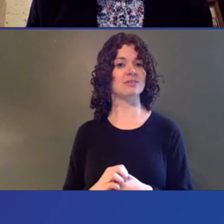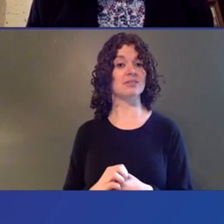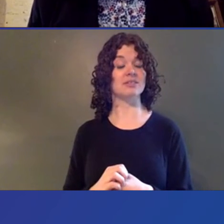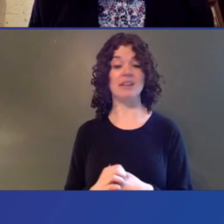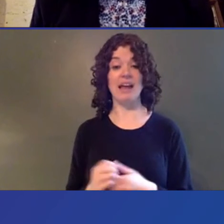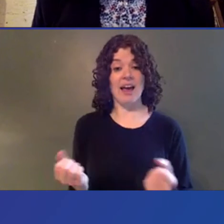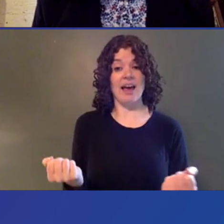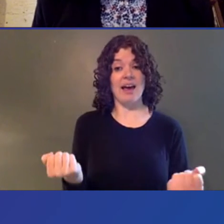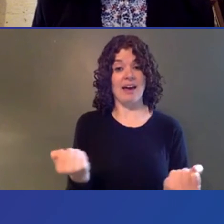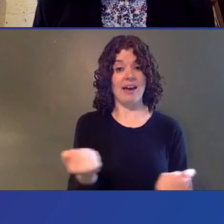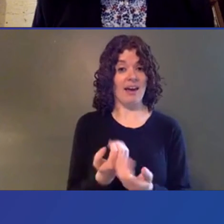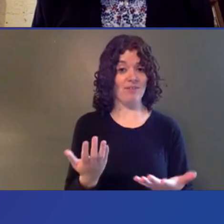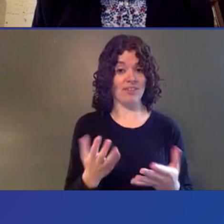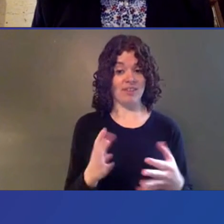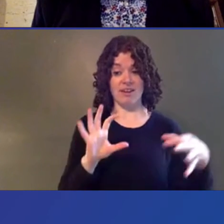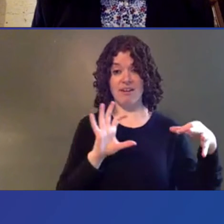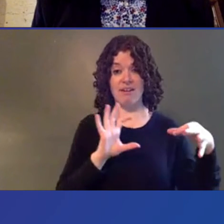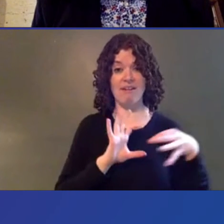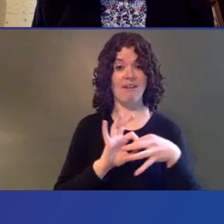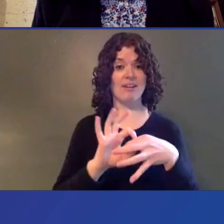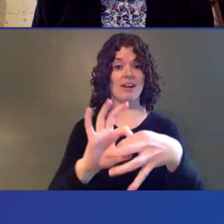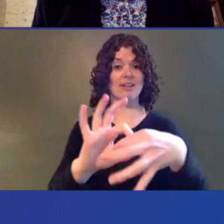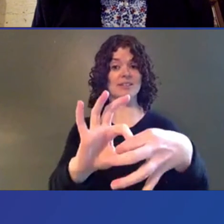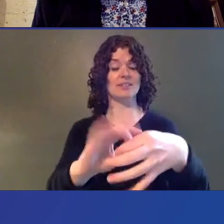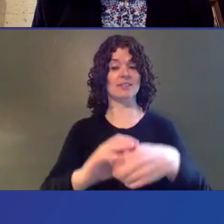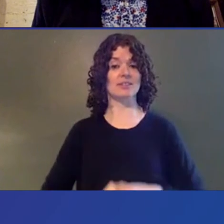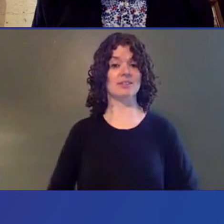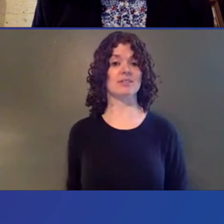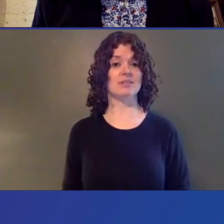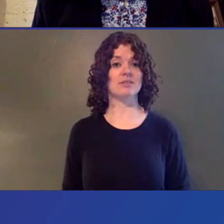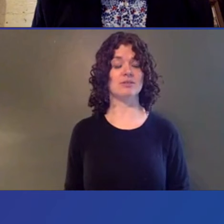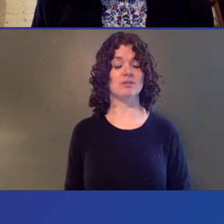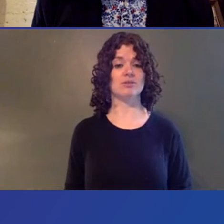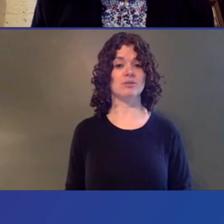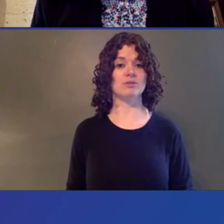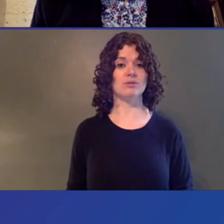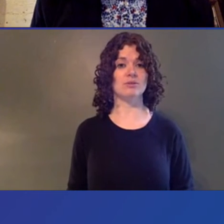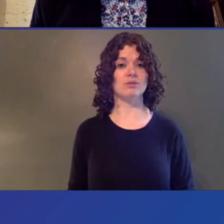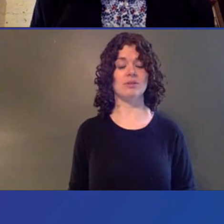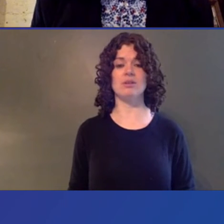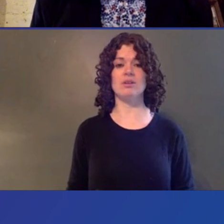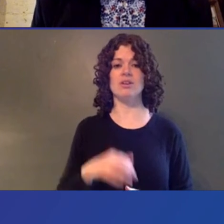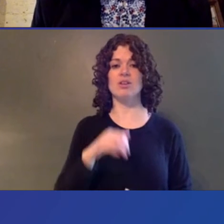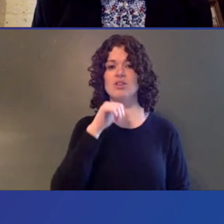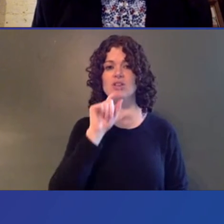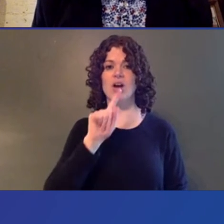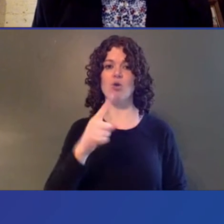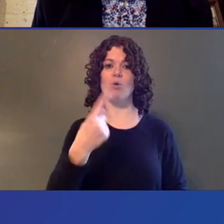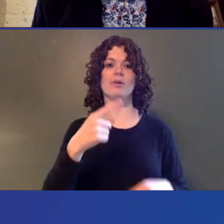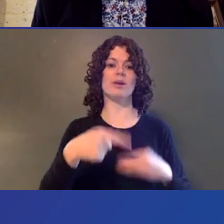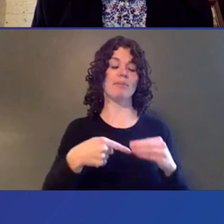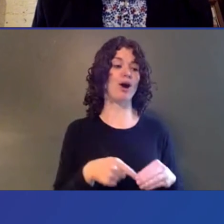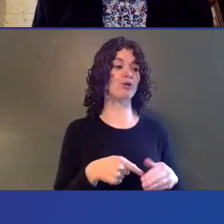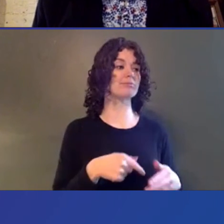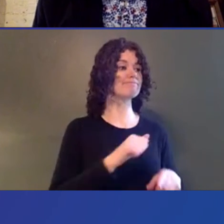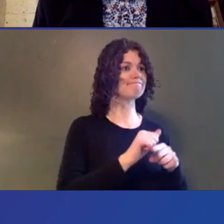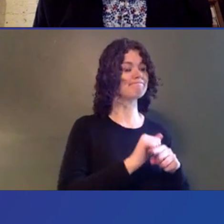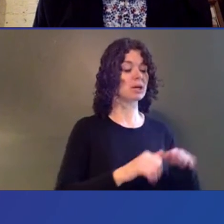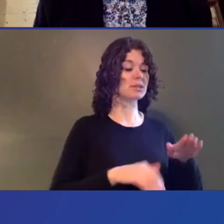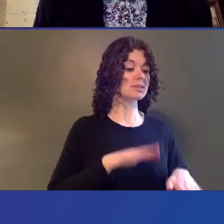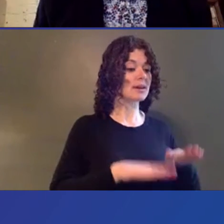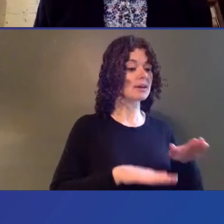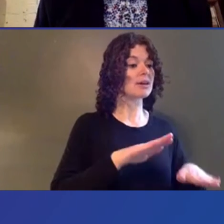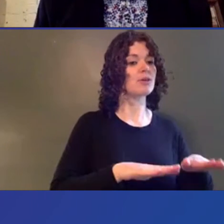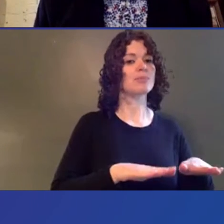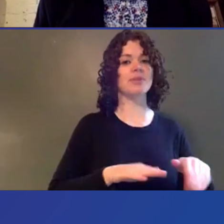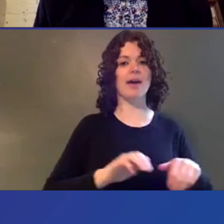connected. All of the things you're experiencing that are not the steps that you're learning from the choreographer, everything that you bring into the room is